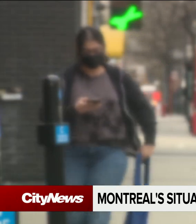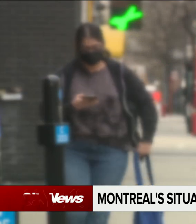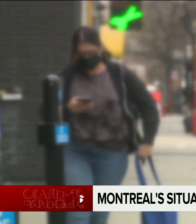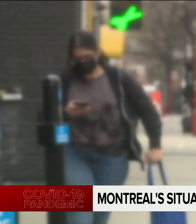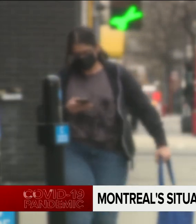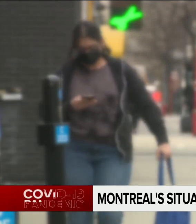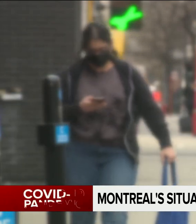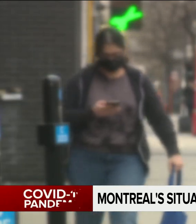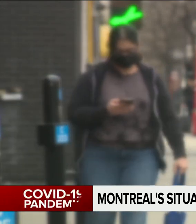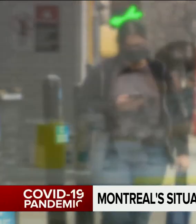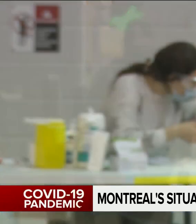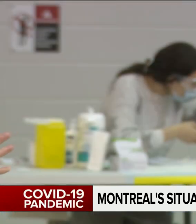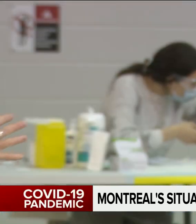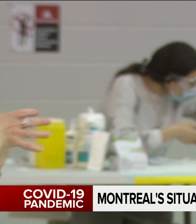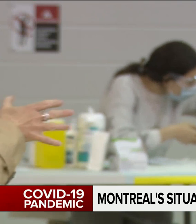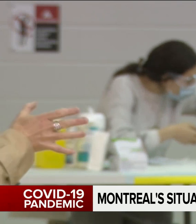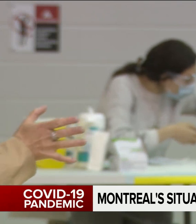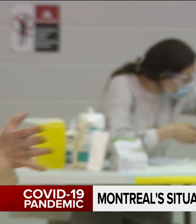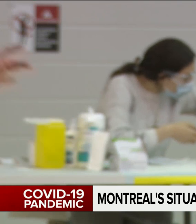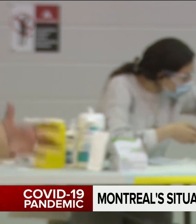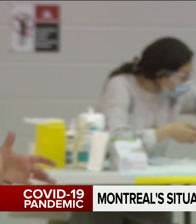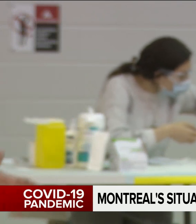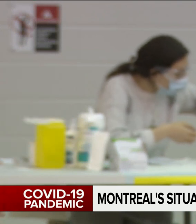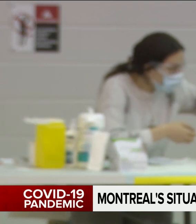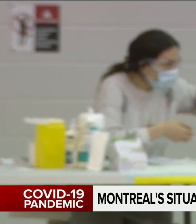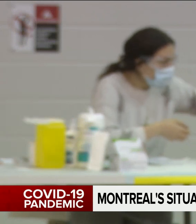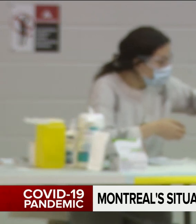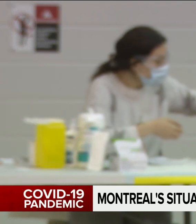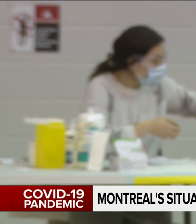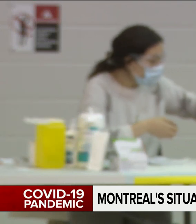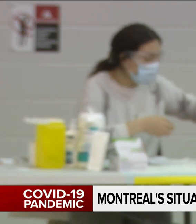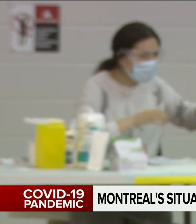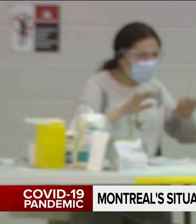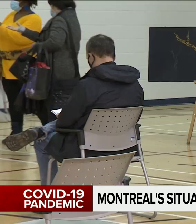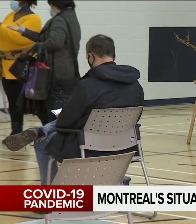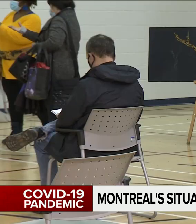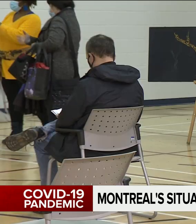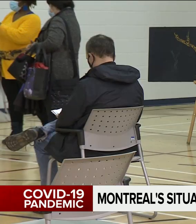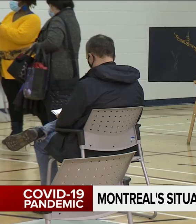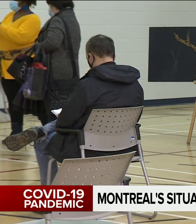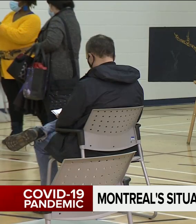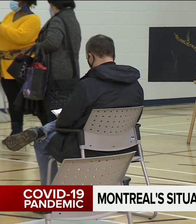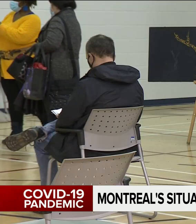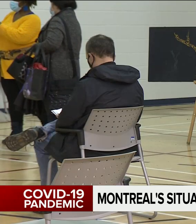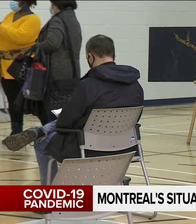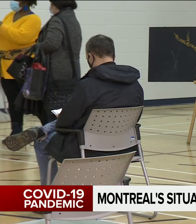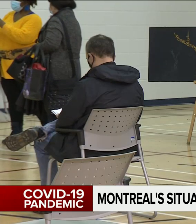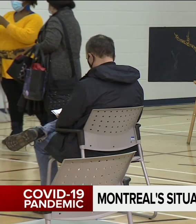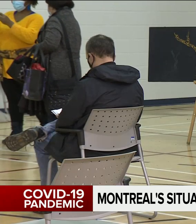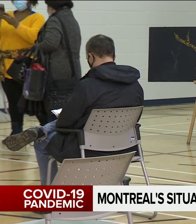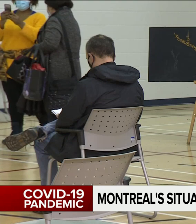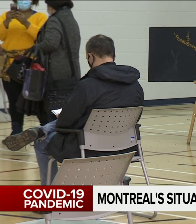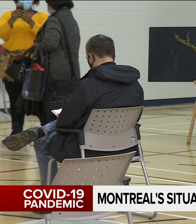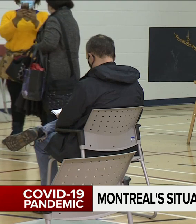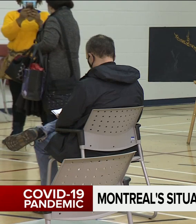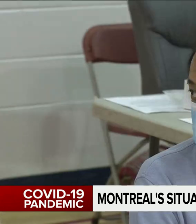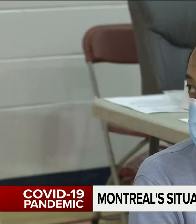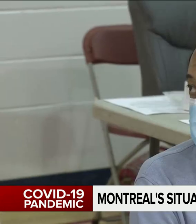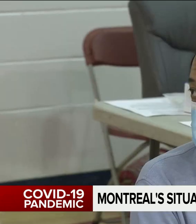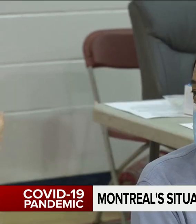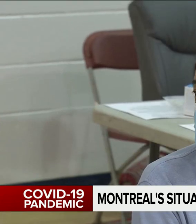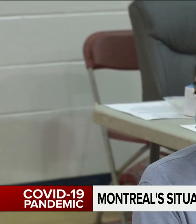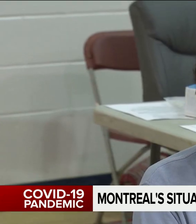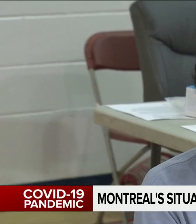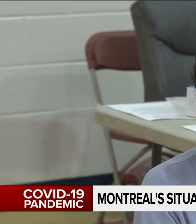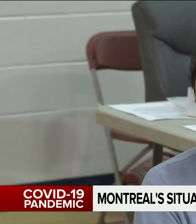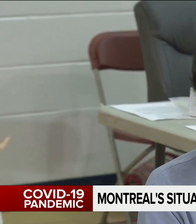in community transmission, as vaccinations in the city ramp up, surpassing 750,000 doses administered, 98,000